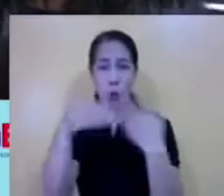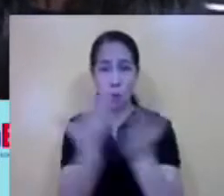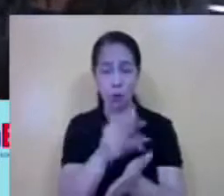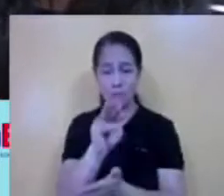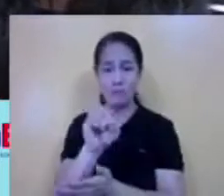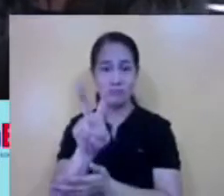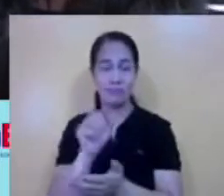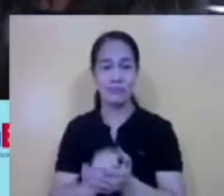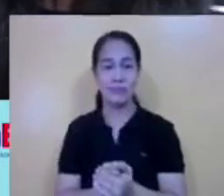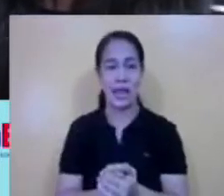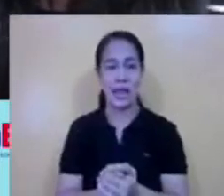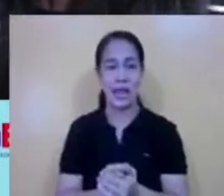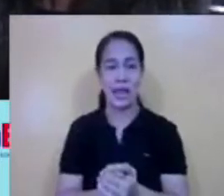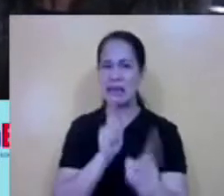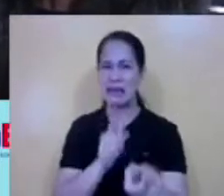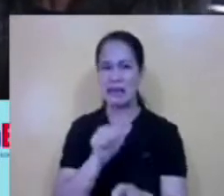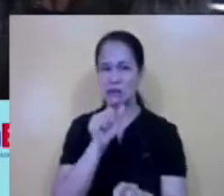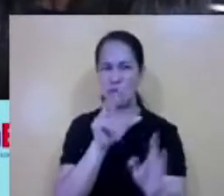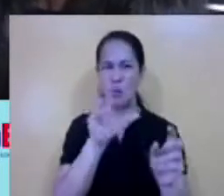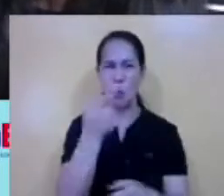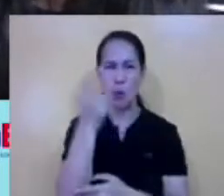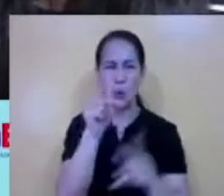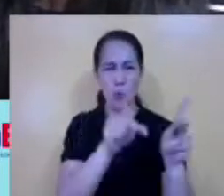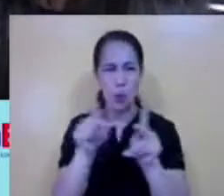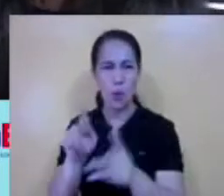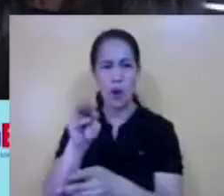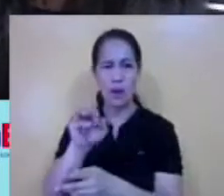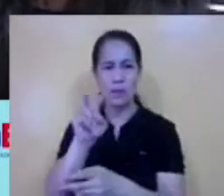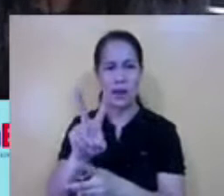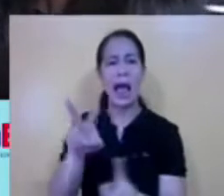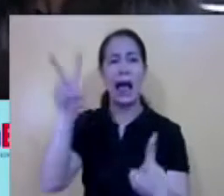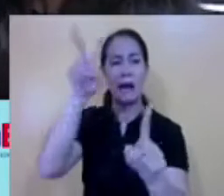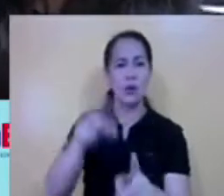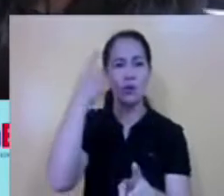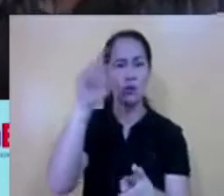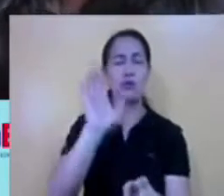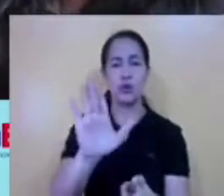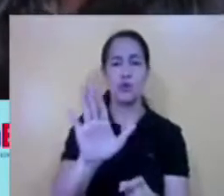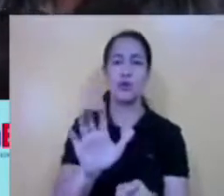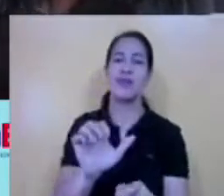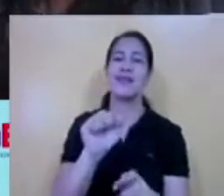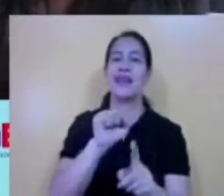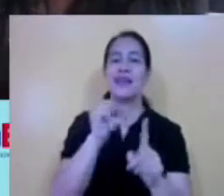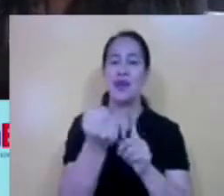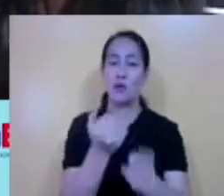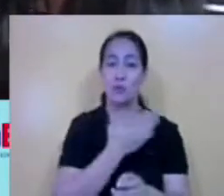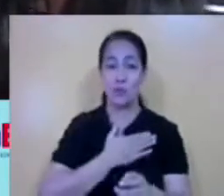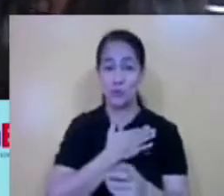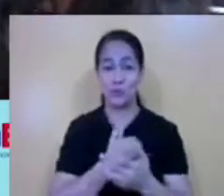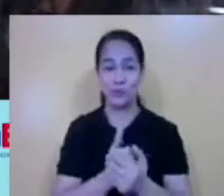is no. Only prepare or present the MOV applicable to your context. So if you remember, we have